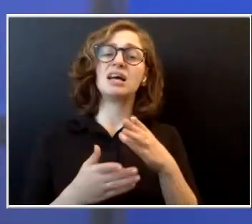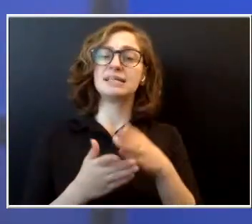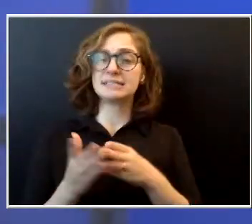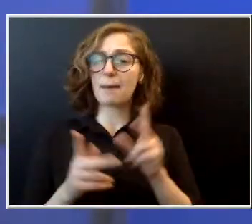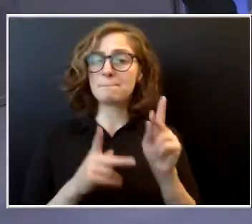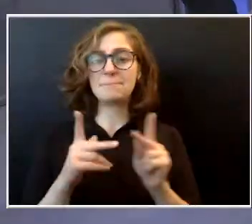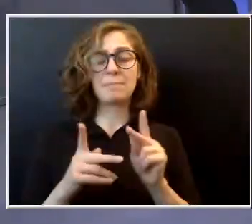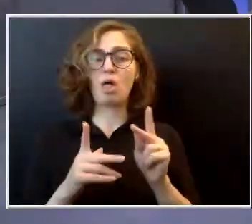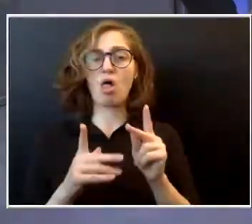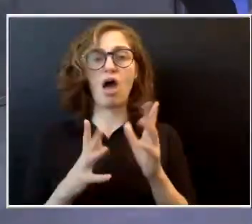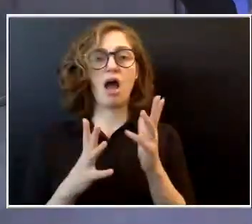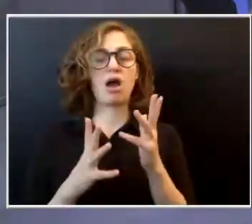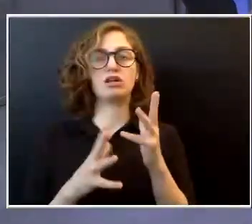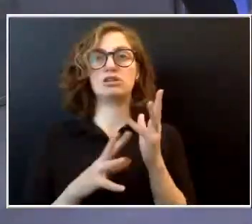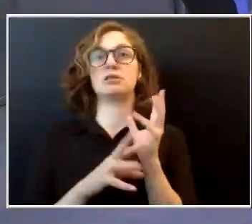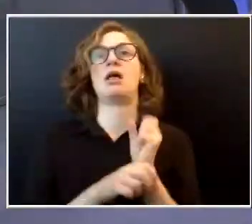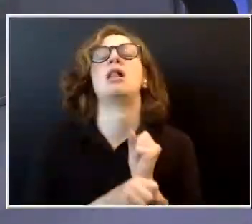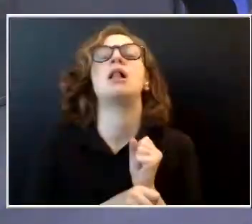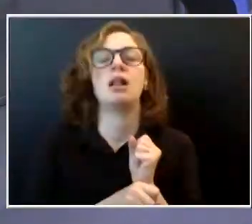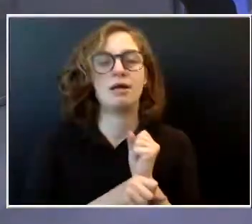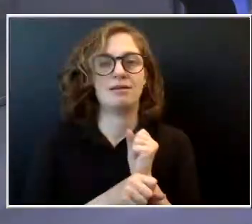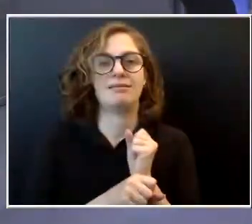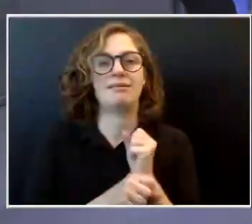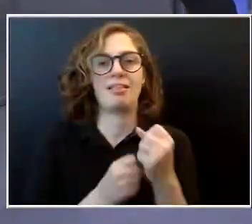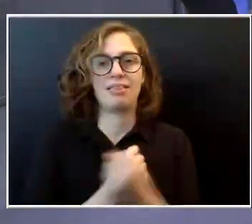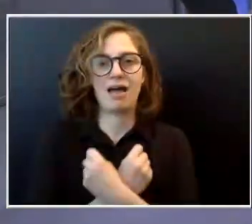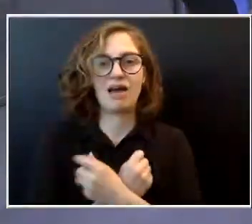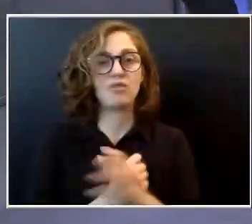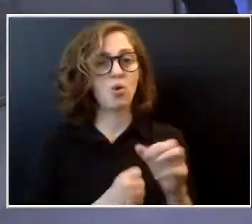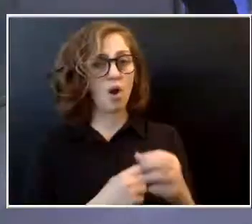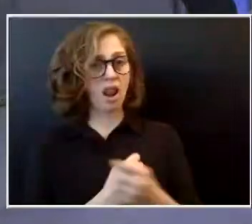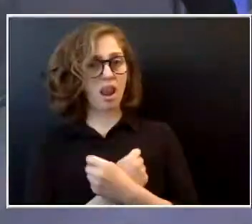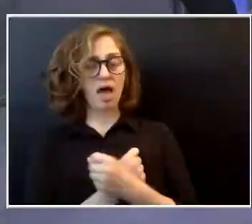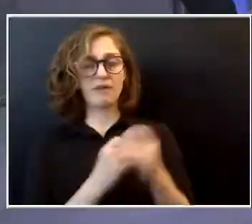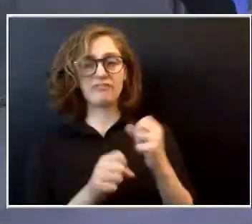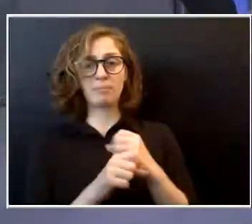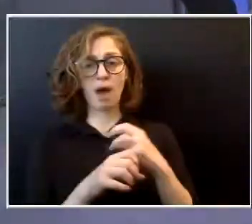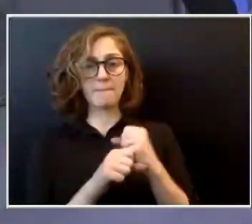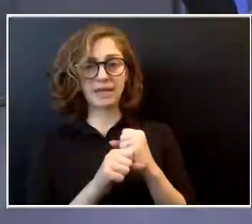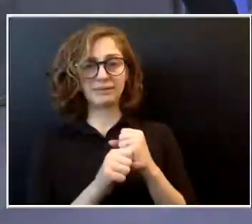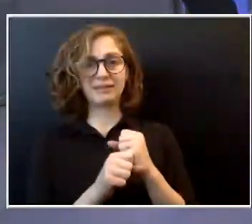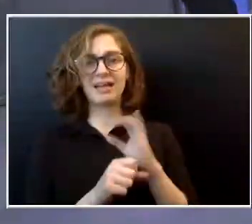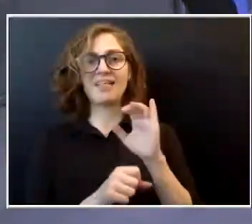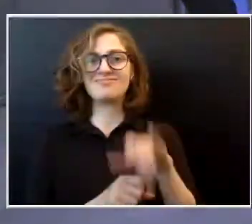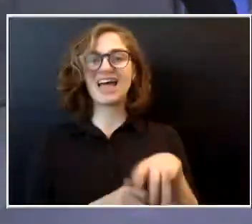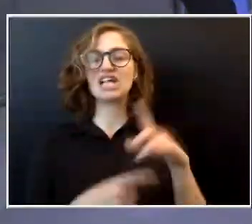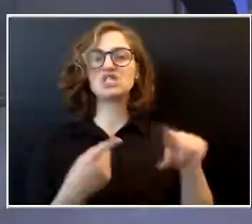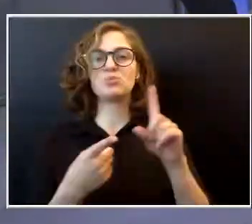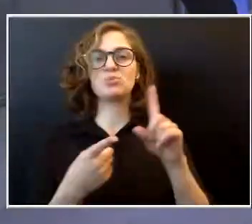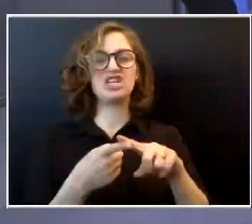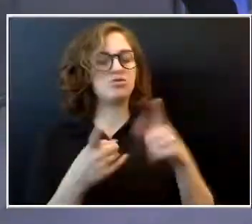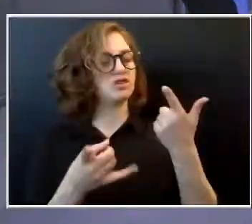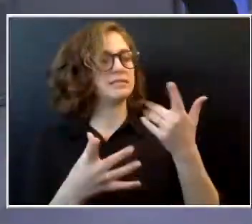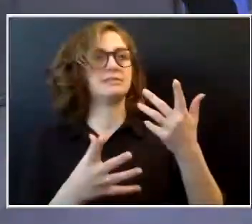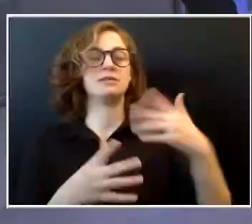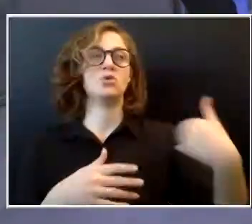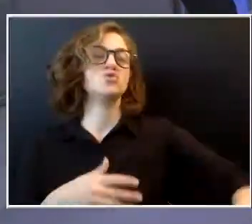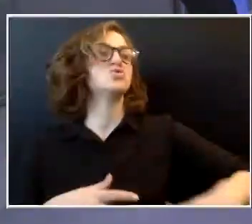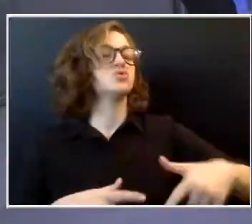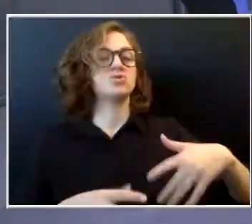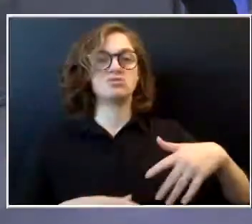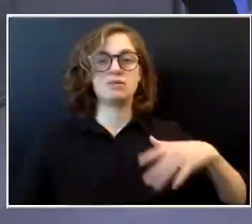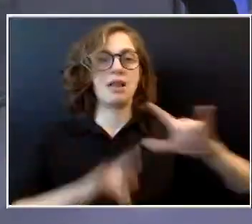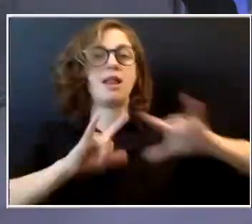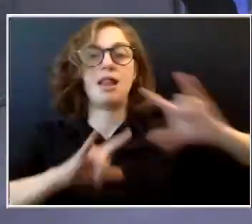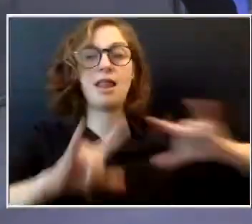love bombing. Well, sure, you can love bomb someone, but and that's when you just shower them with attention right out of the gate, and then you just can't sustain